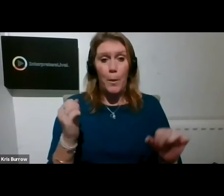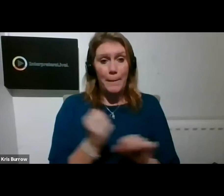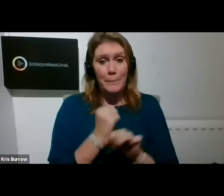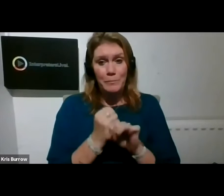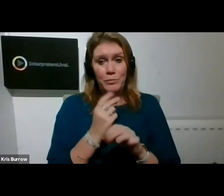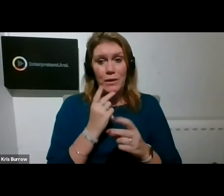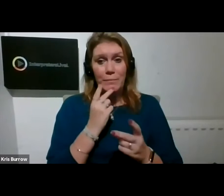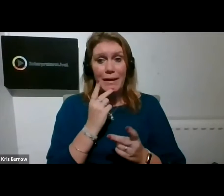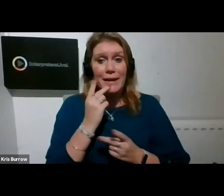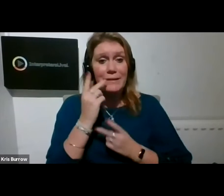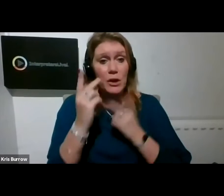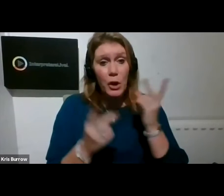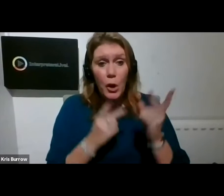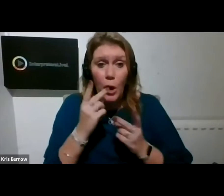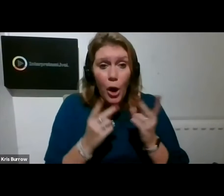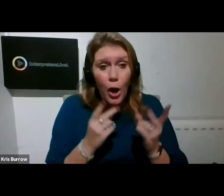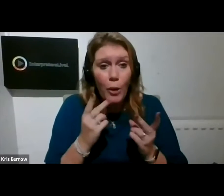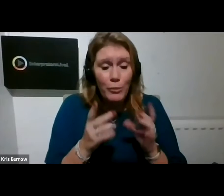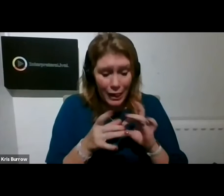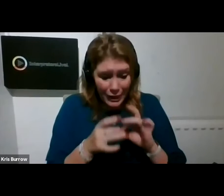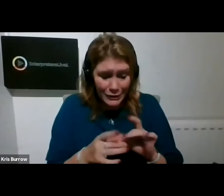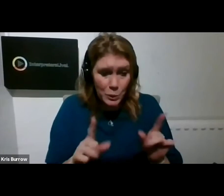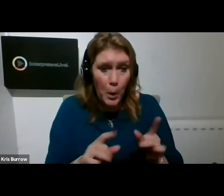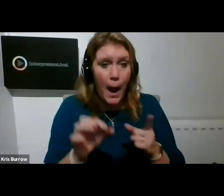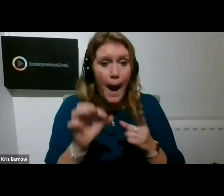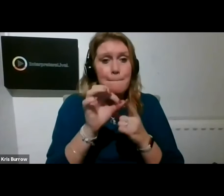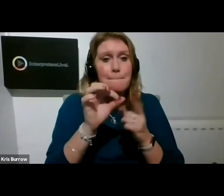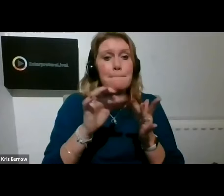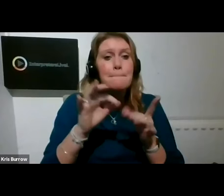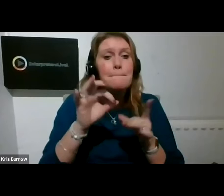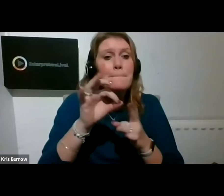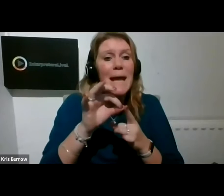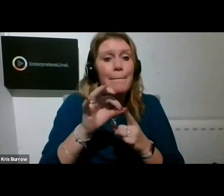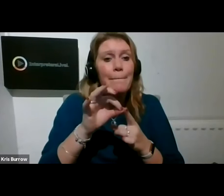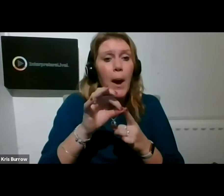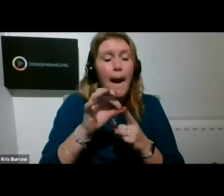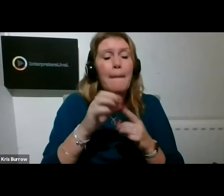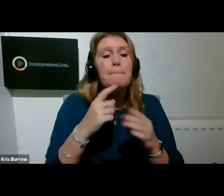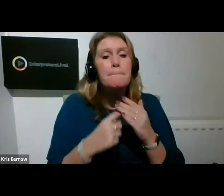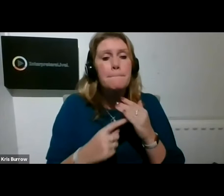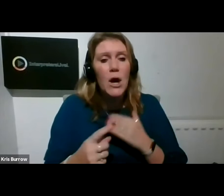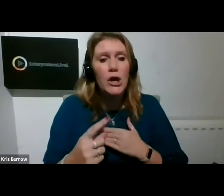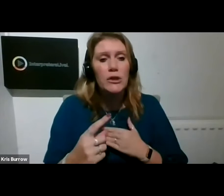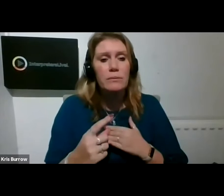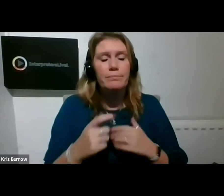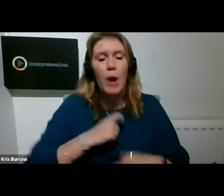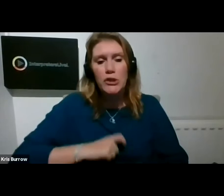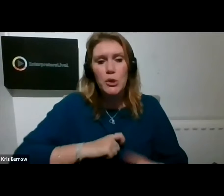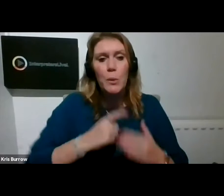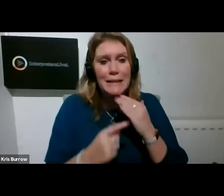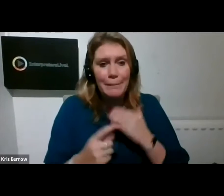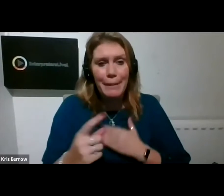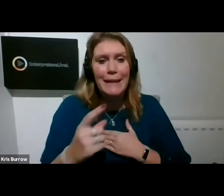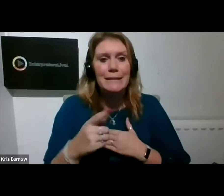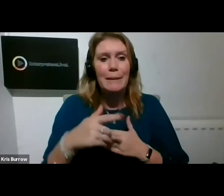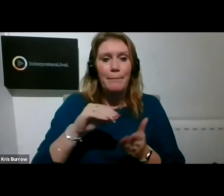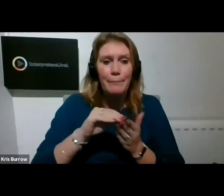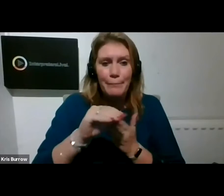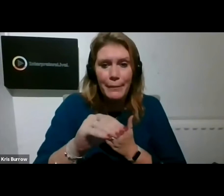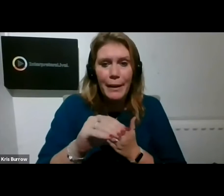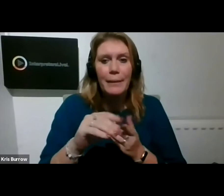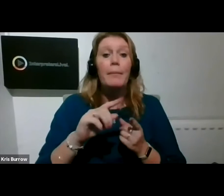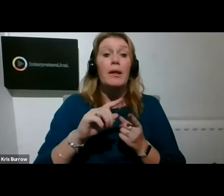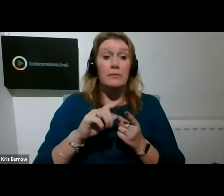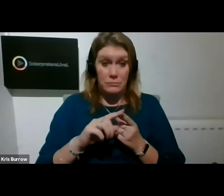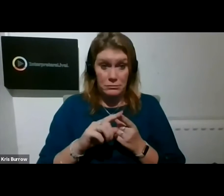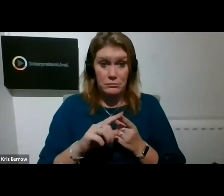PIP assessment, which feels in some ways like an act of defiance,